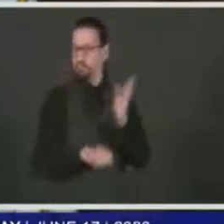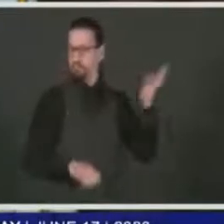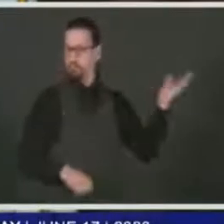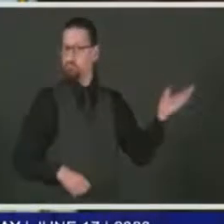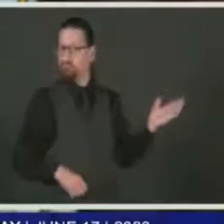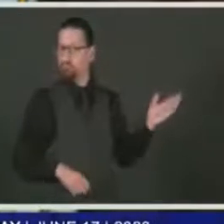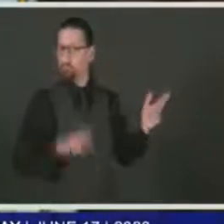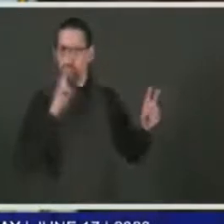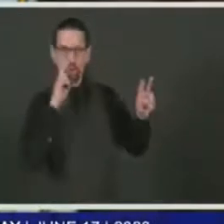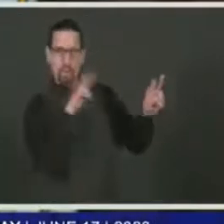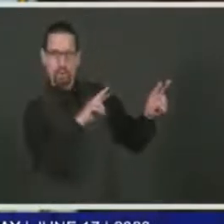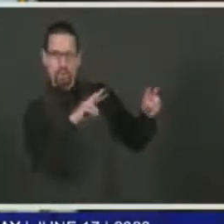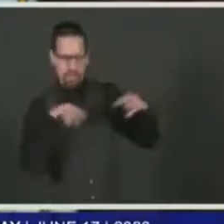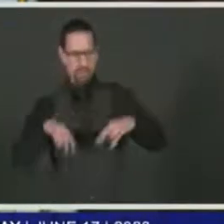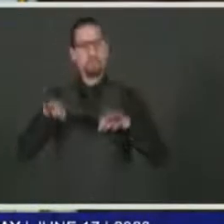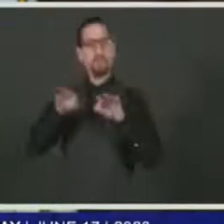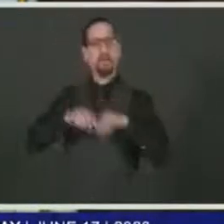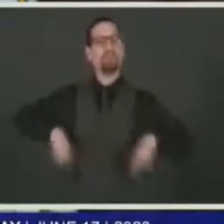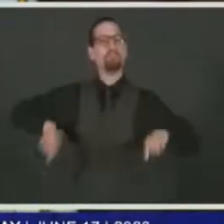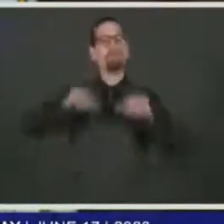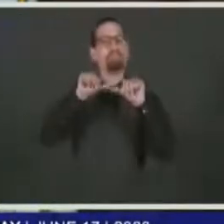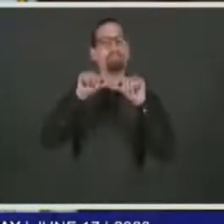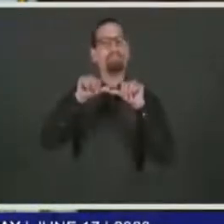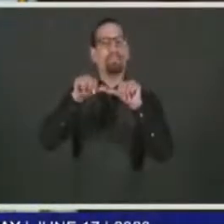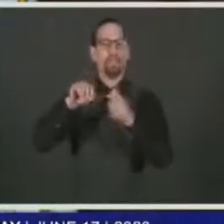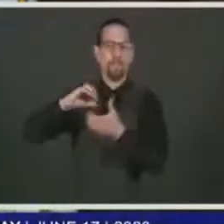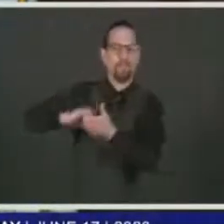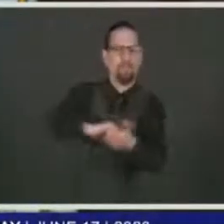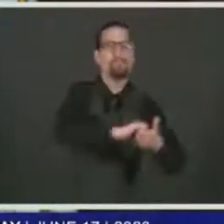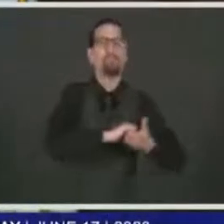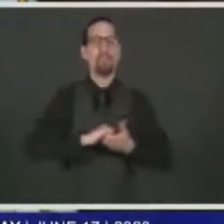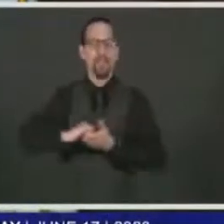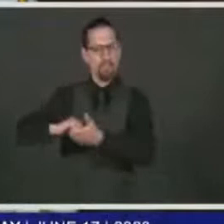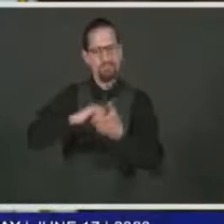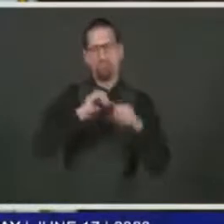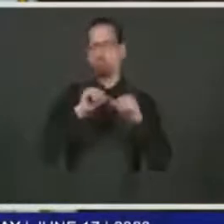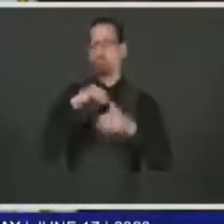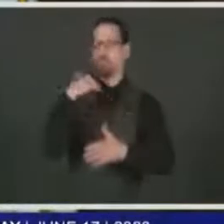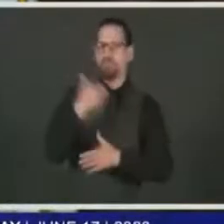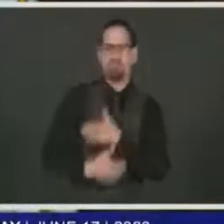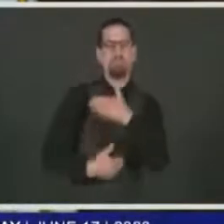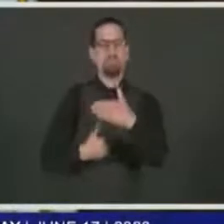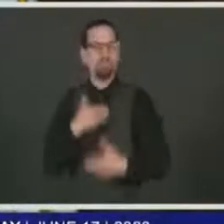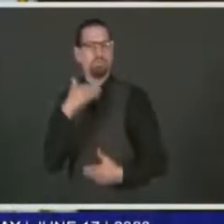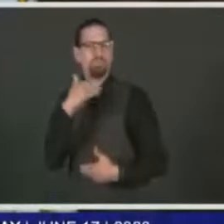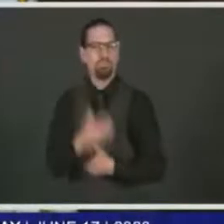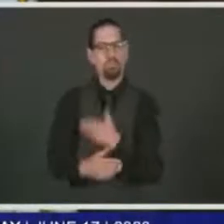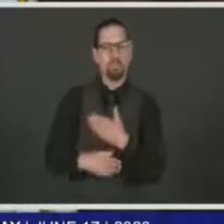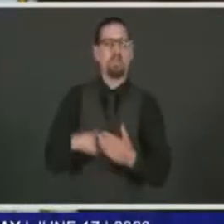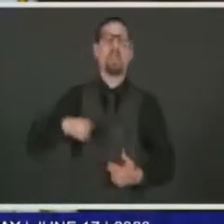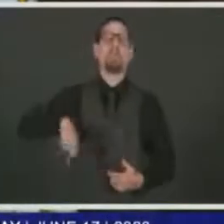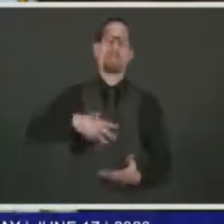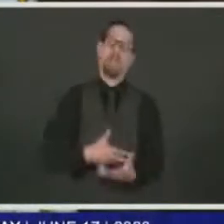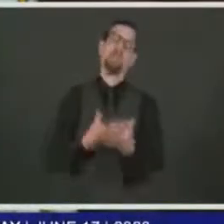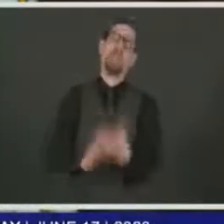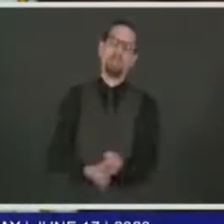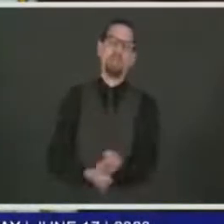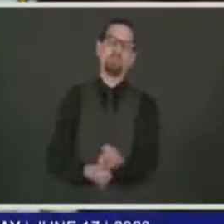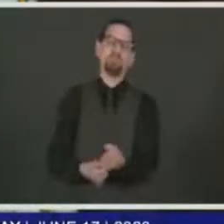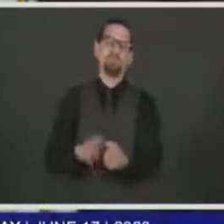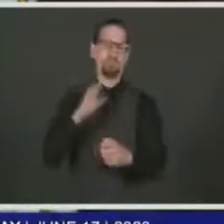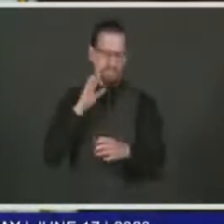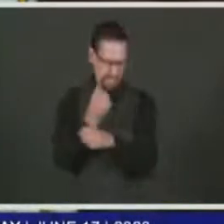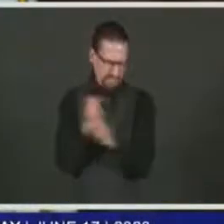united and rebuild together. And I have every confidence that we are going to be successful. And when we finally have